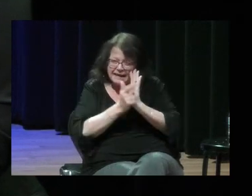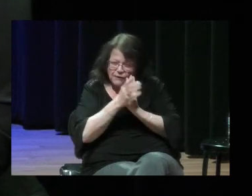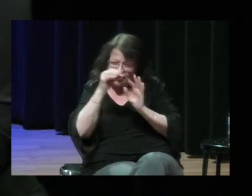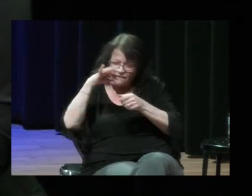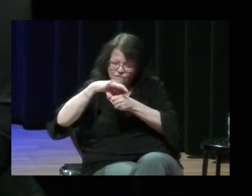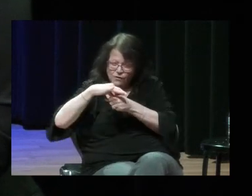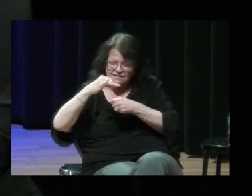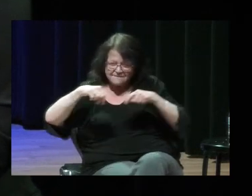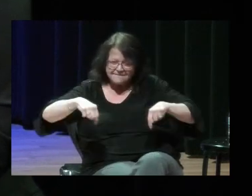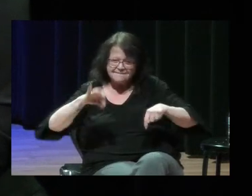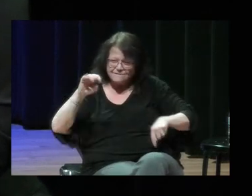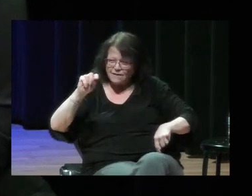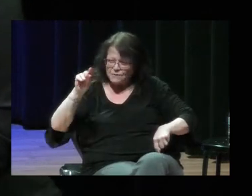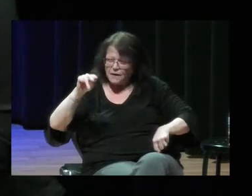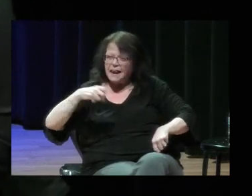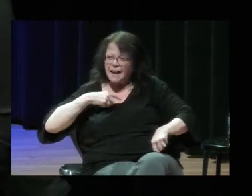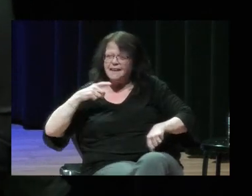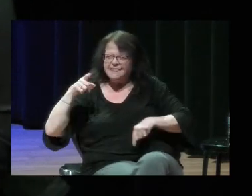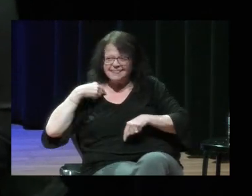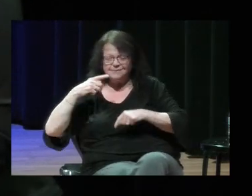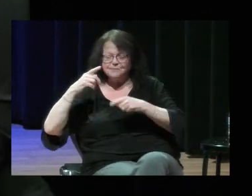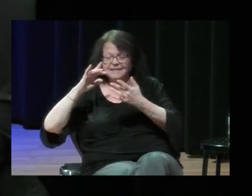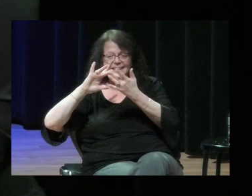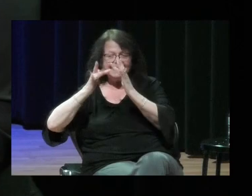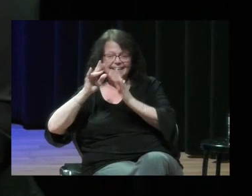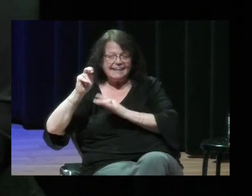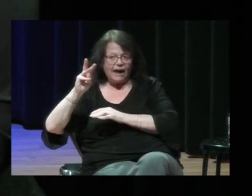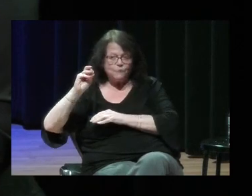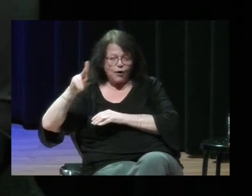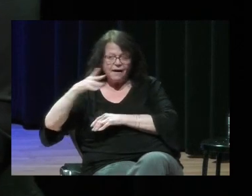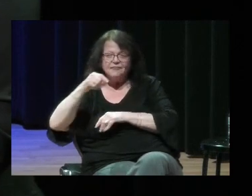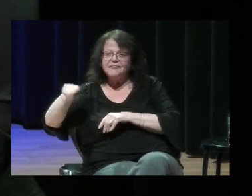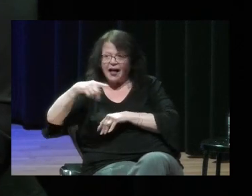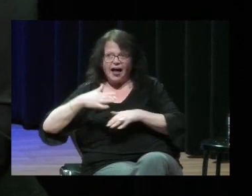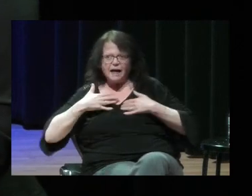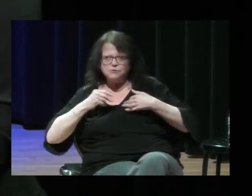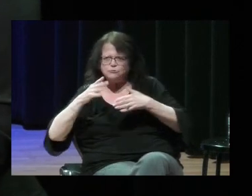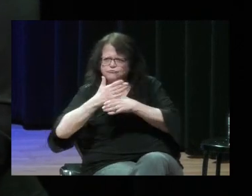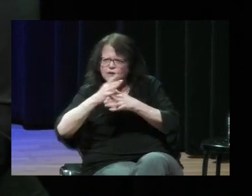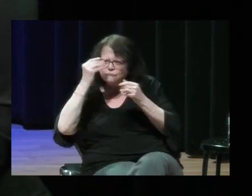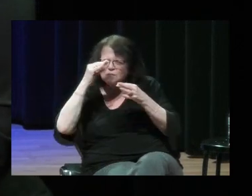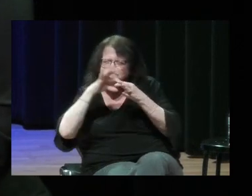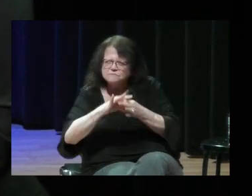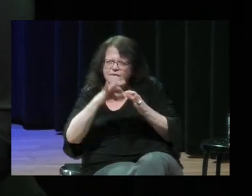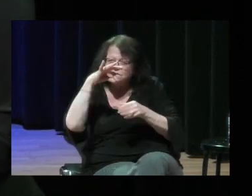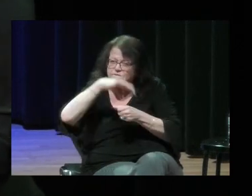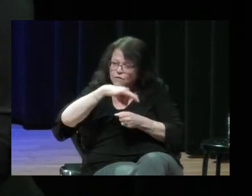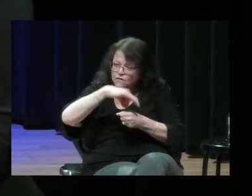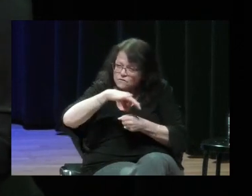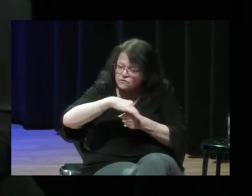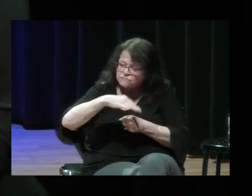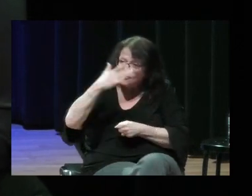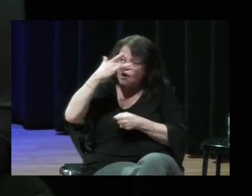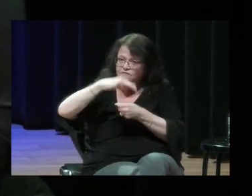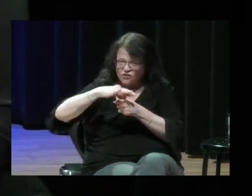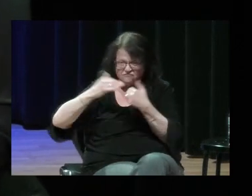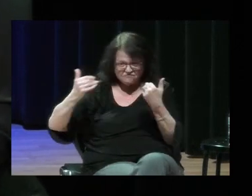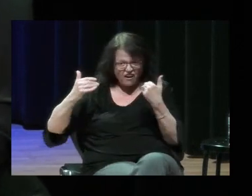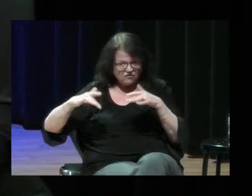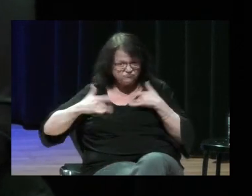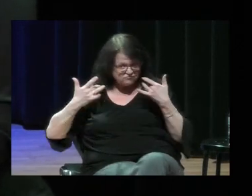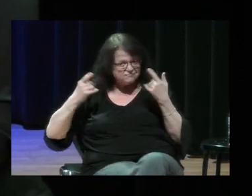of Fort Wayne, of which I'm a member, and they would be happy to share information about voter registration. Early voting is going on right